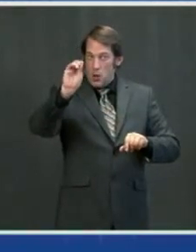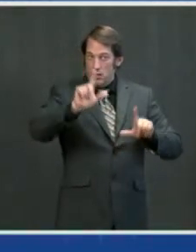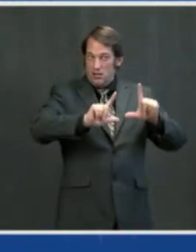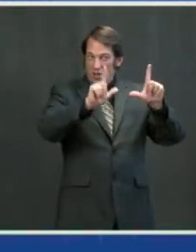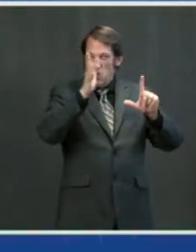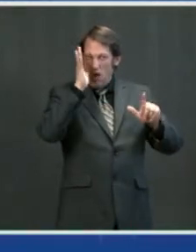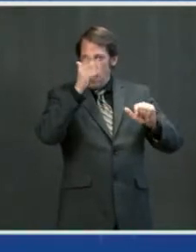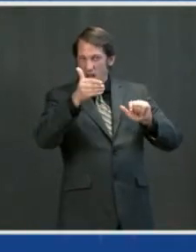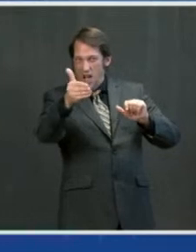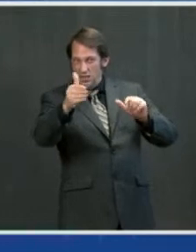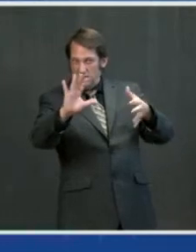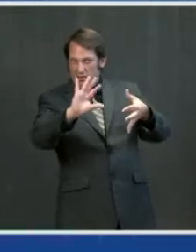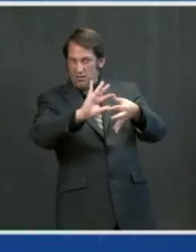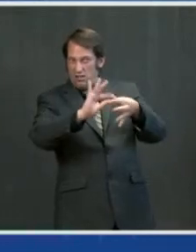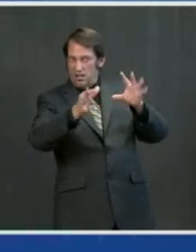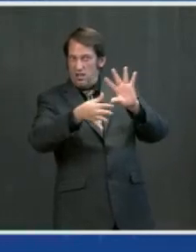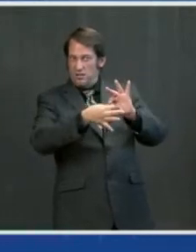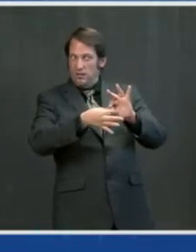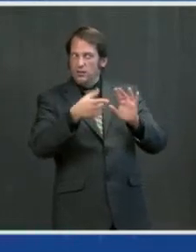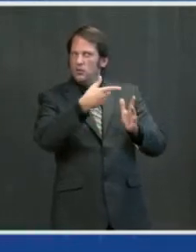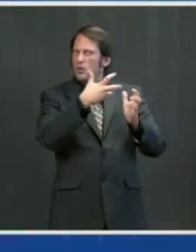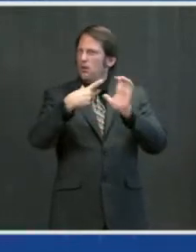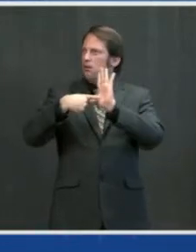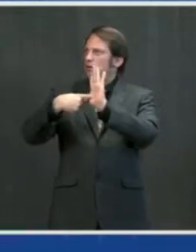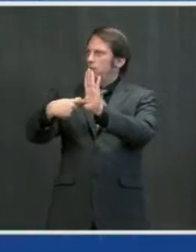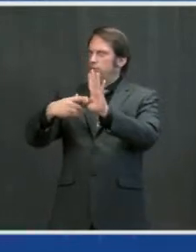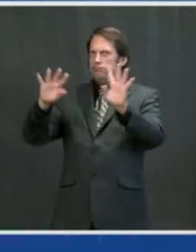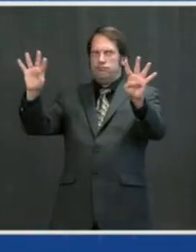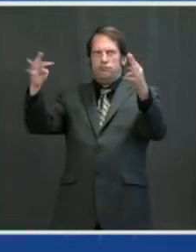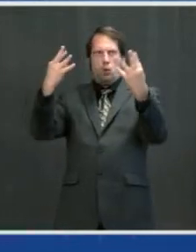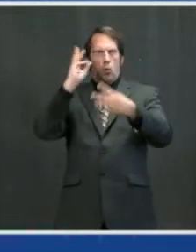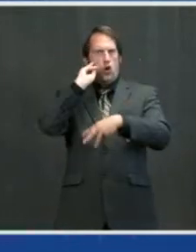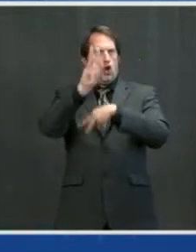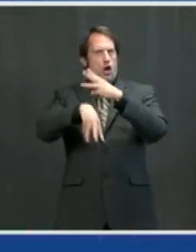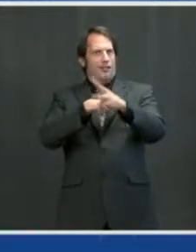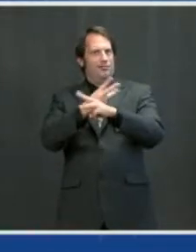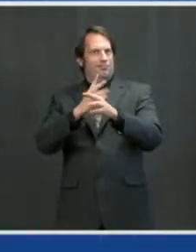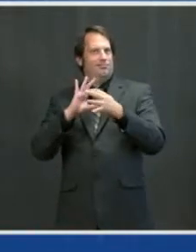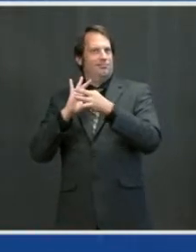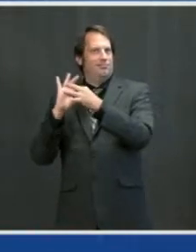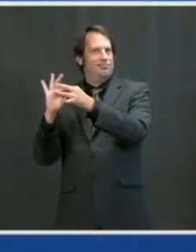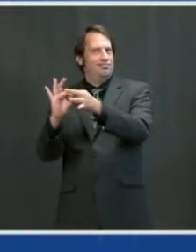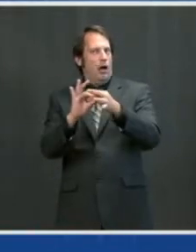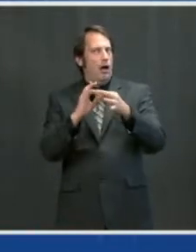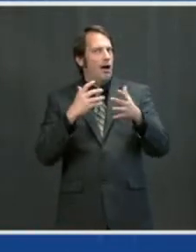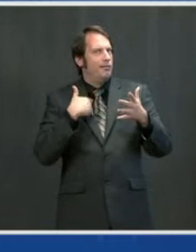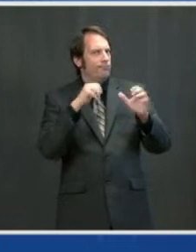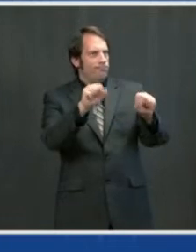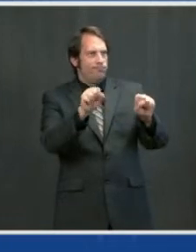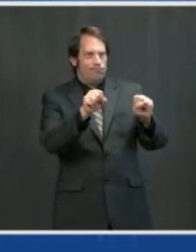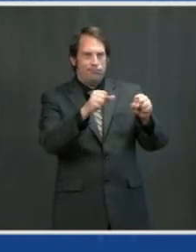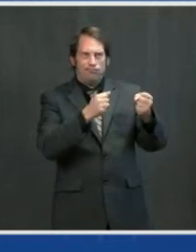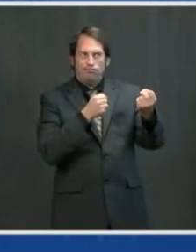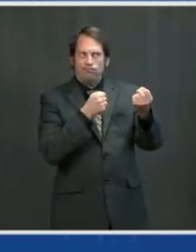President Biden once again expressed his support for this determination.